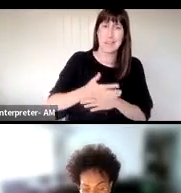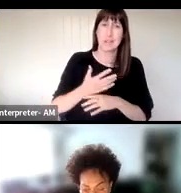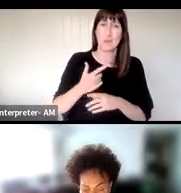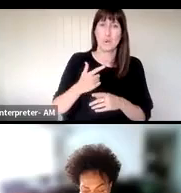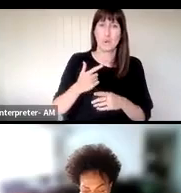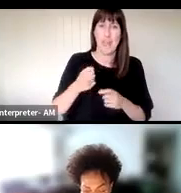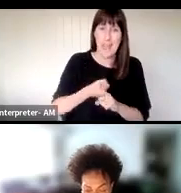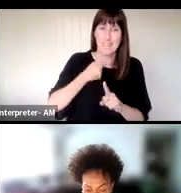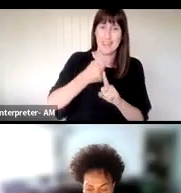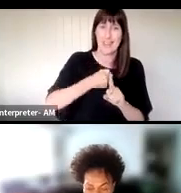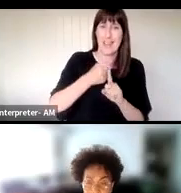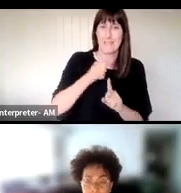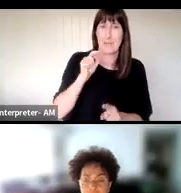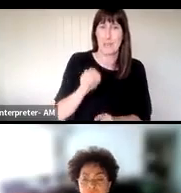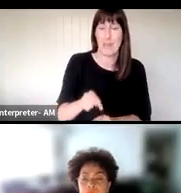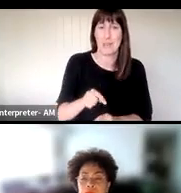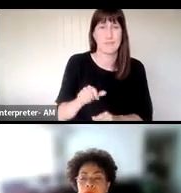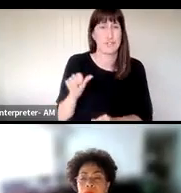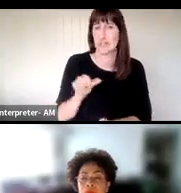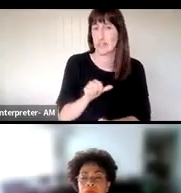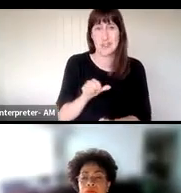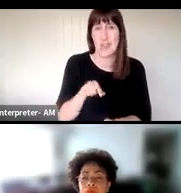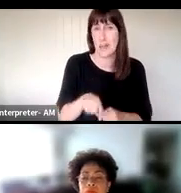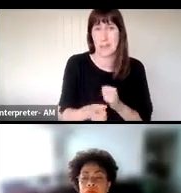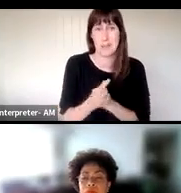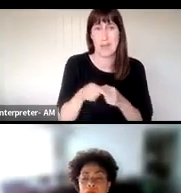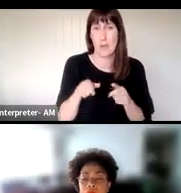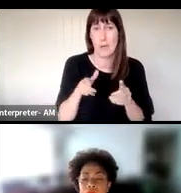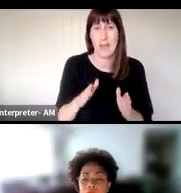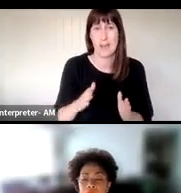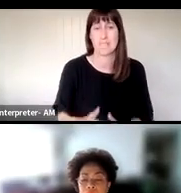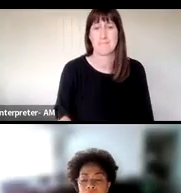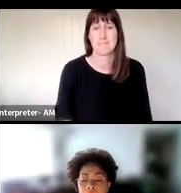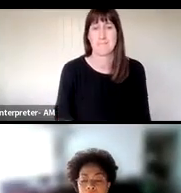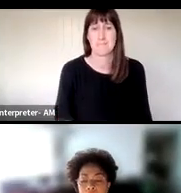it. So, yeah.